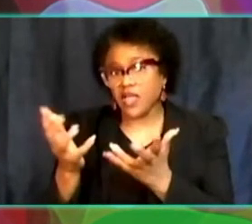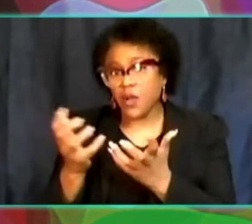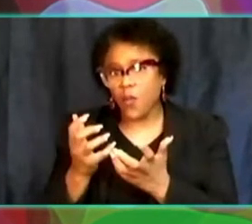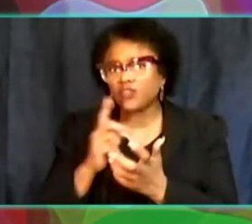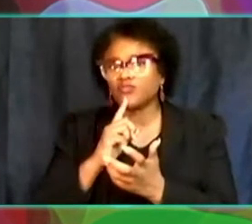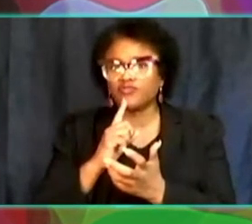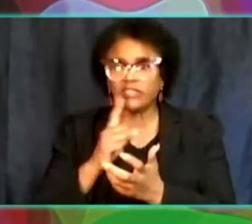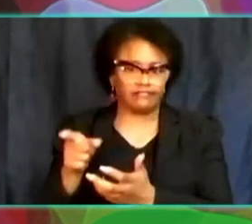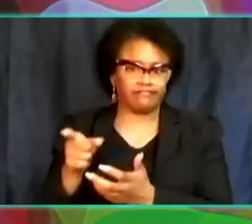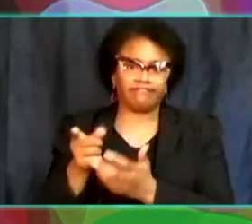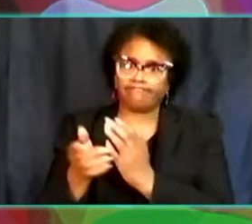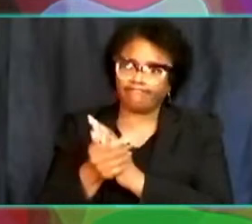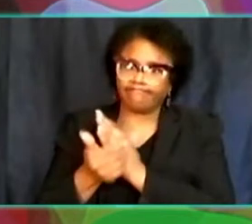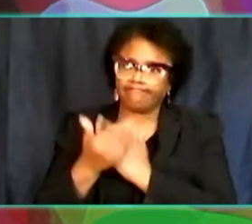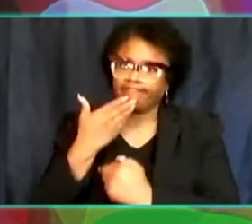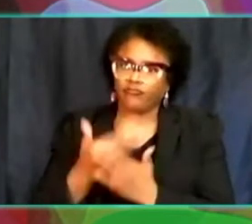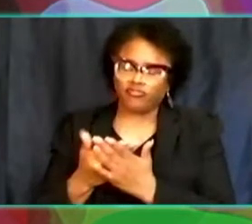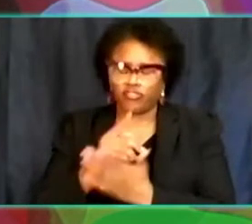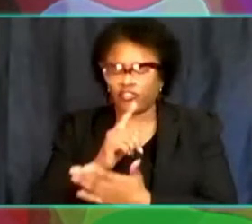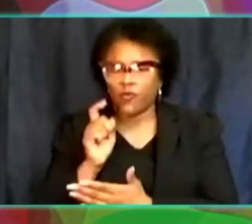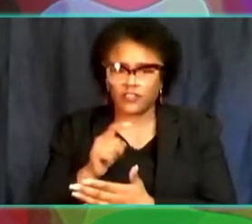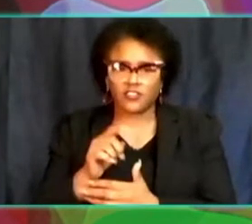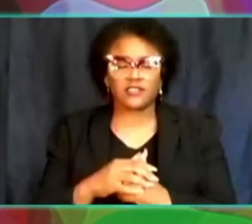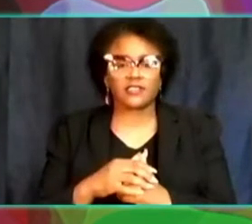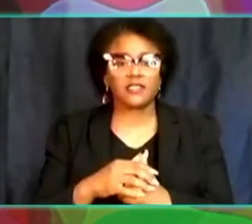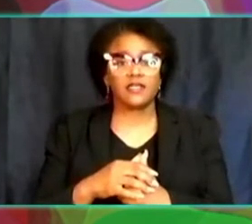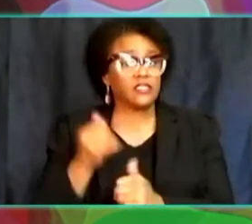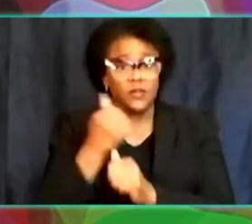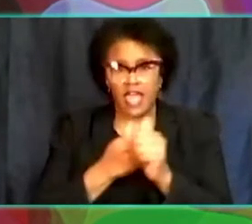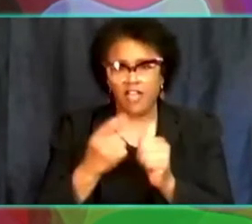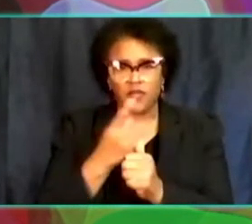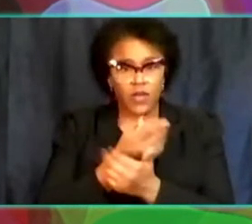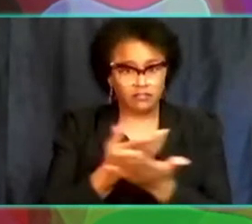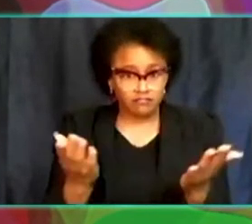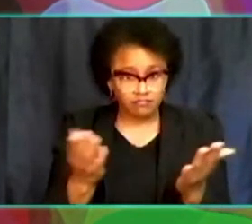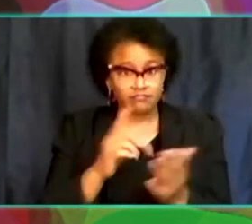good questions. This is for everybody on the panel.